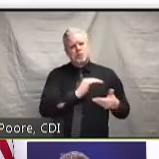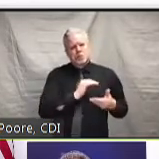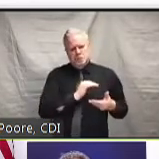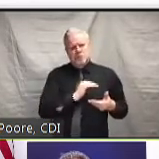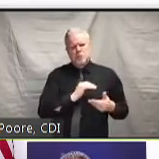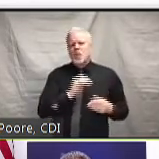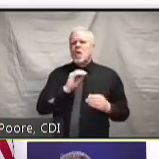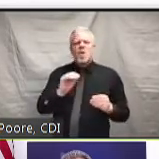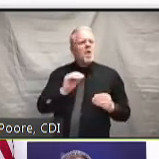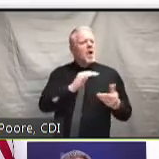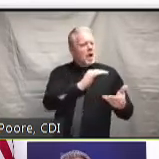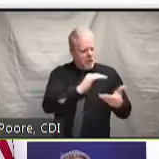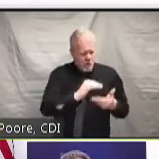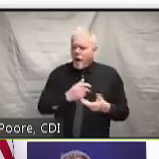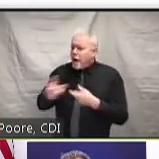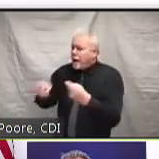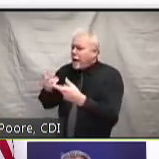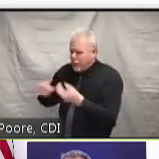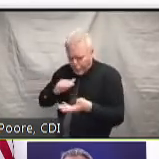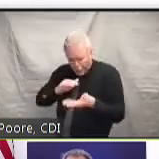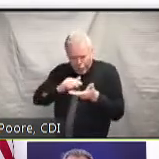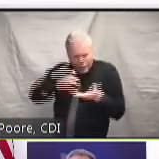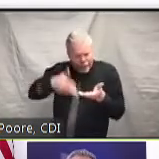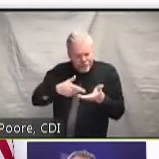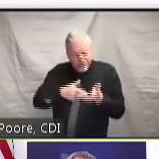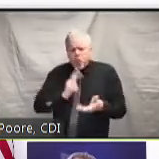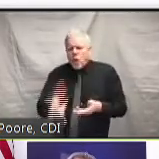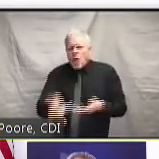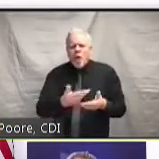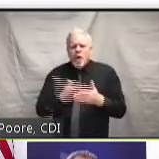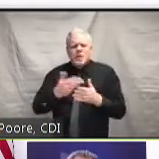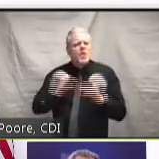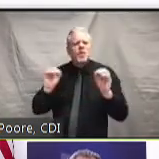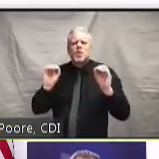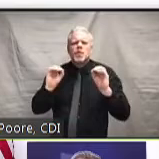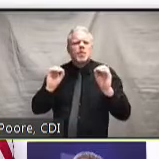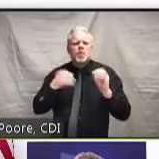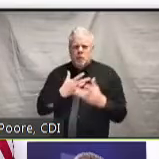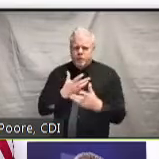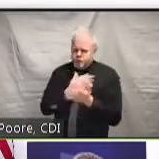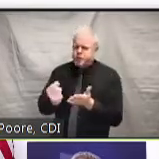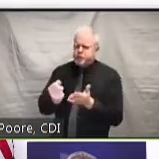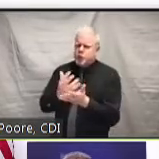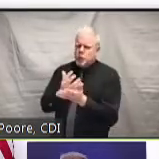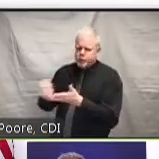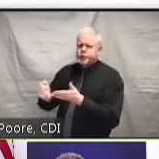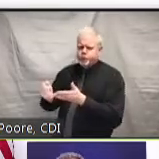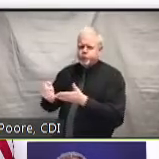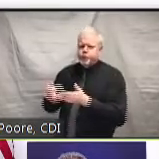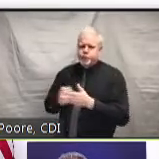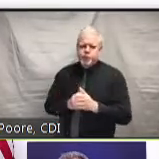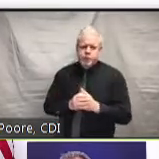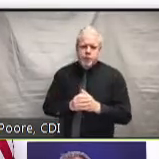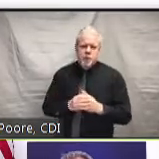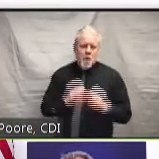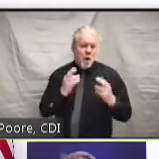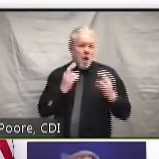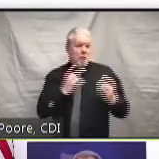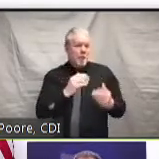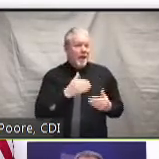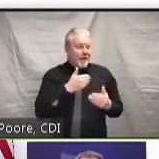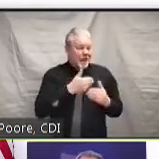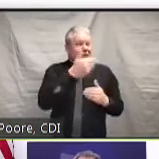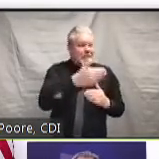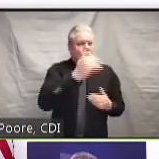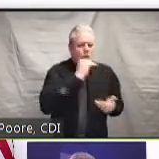in the supply that comes to us each week. We don't know what that supply is week to week, though. We're generally notified at the very end of the week or over the weekend what that following